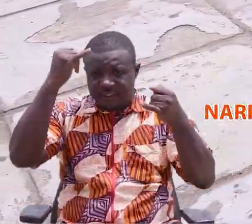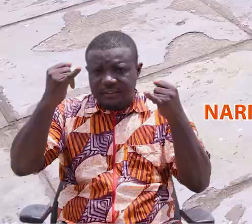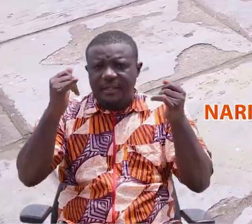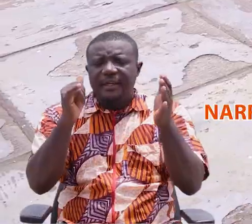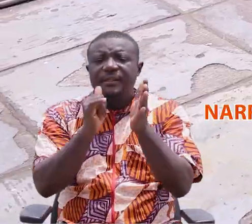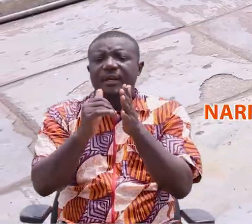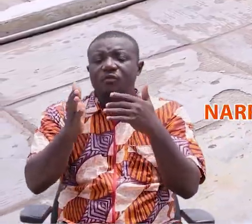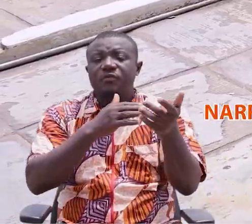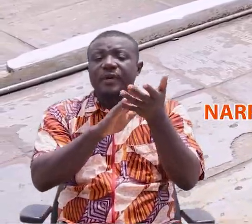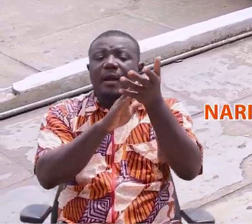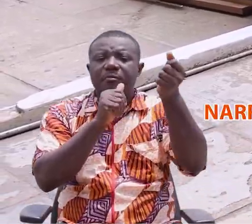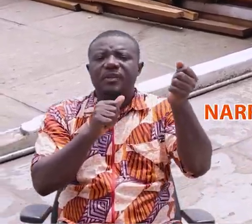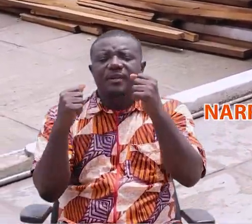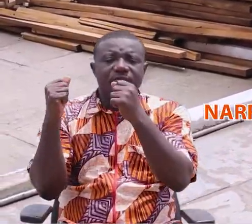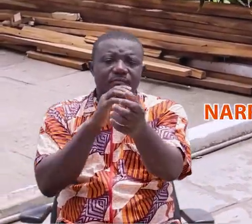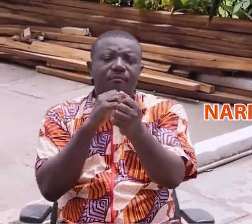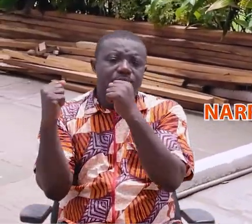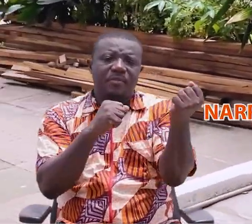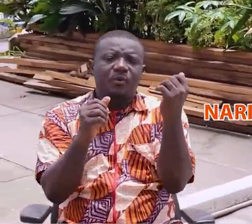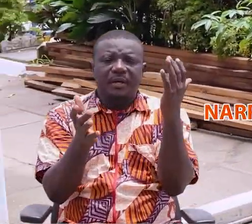the unwavering belief in the power of